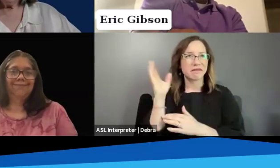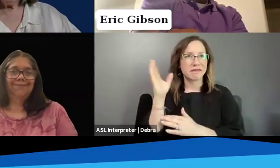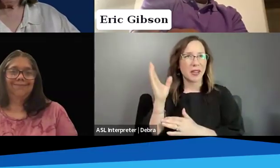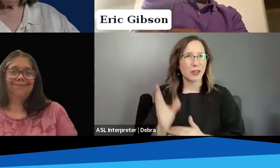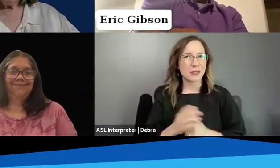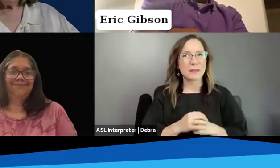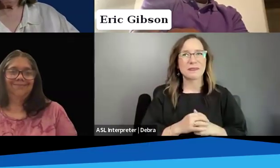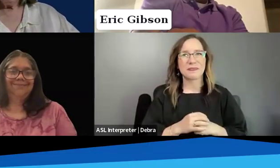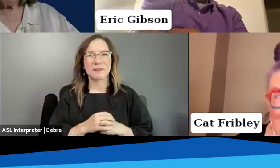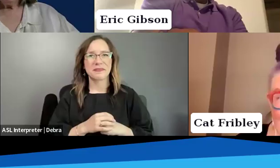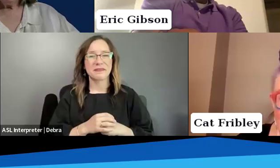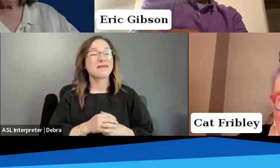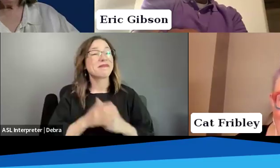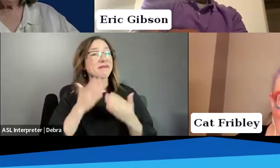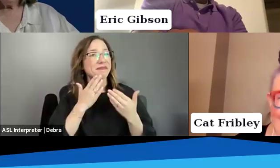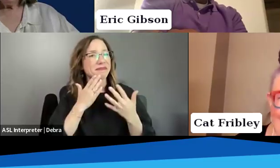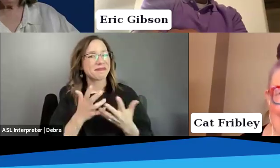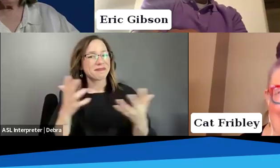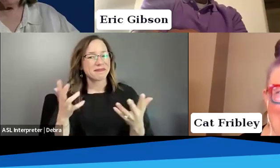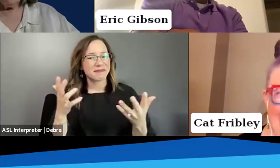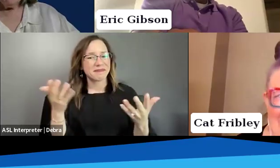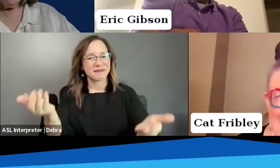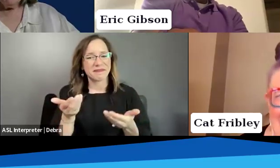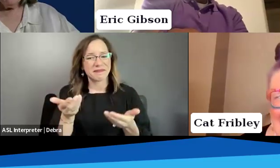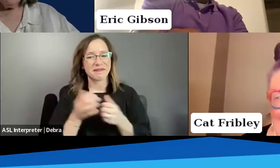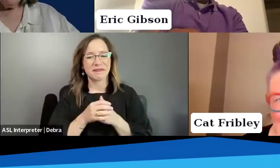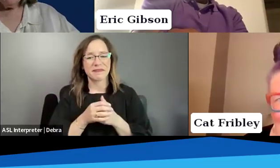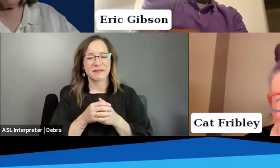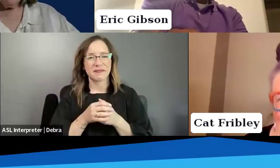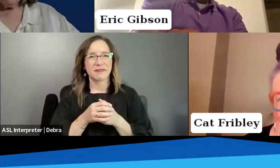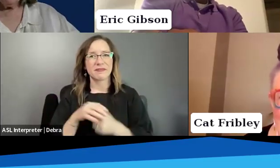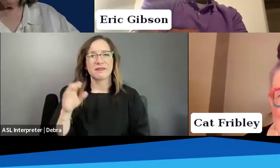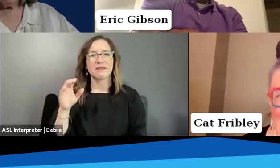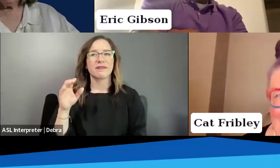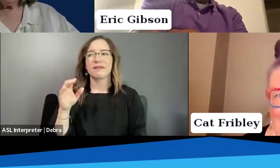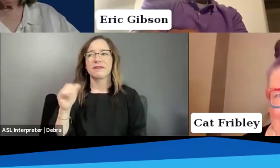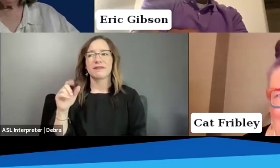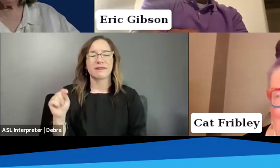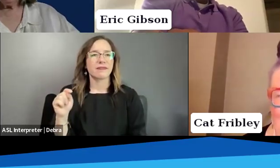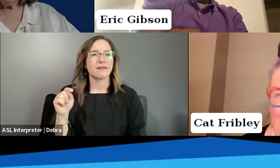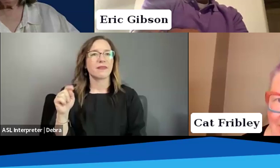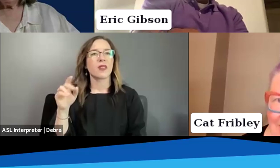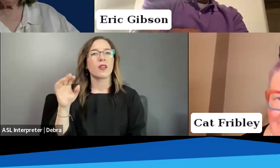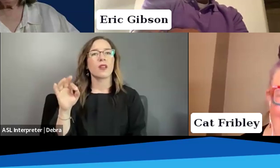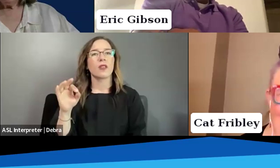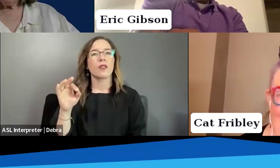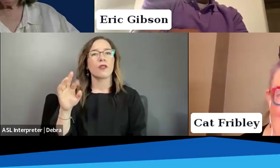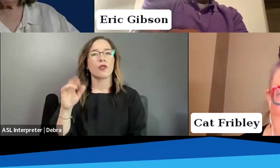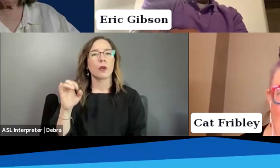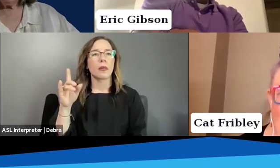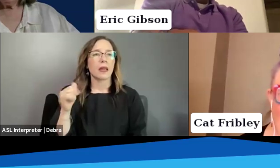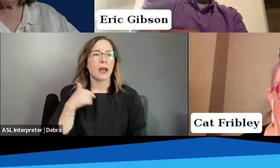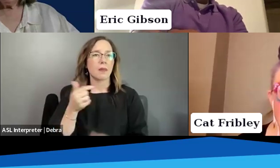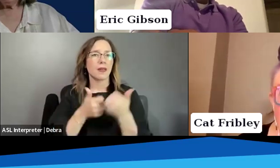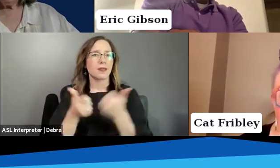everyone. Thank you so much for having us. My name is Cat Fribley. I'm the executive director at Birdability. I